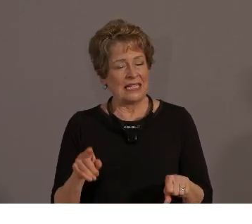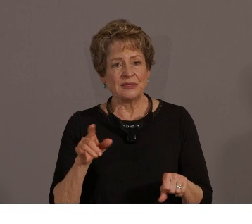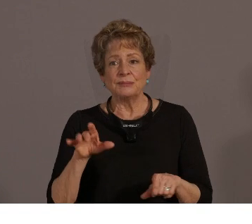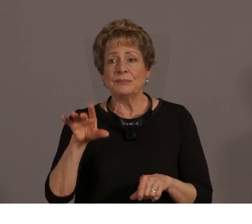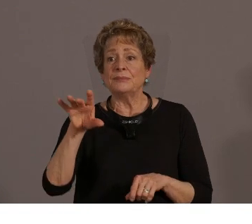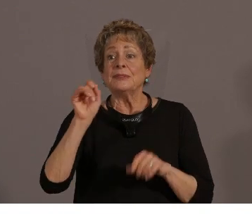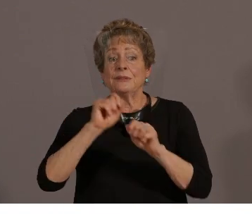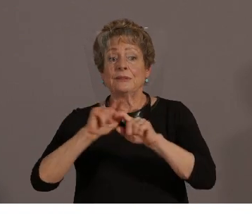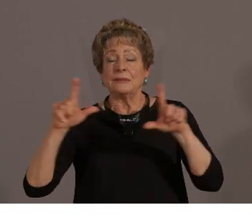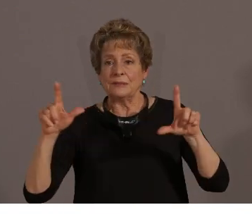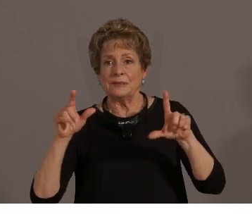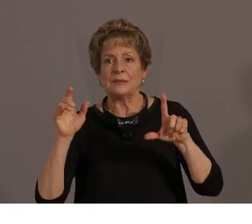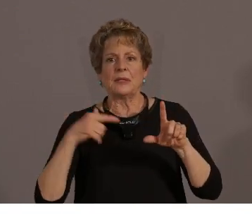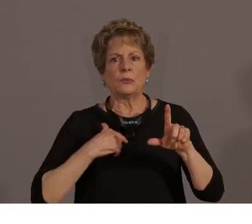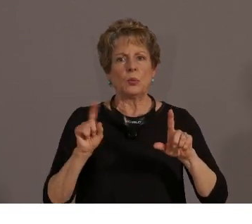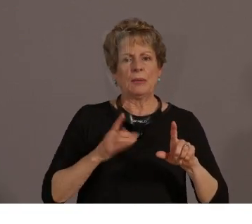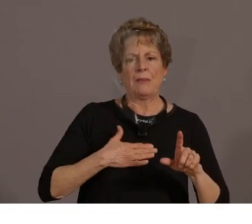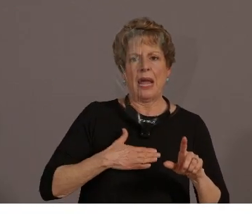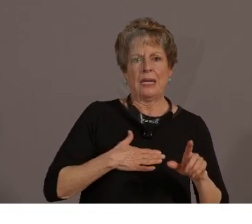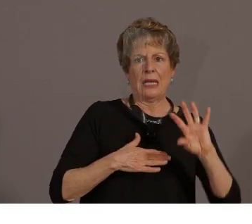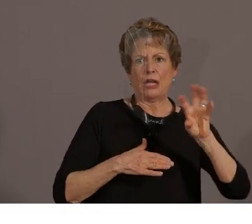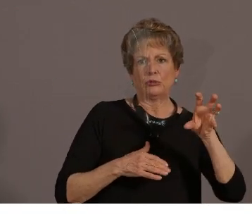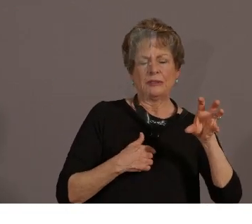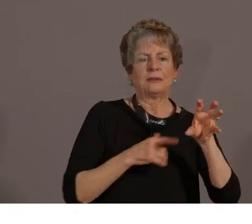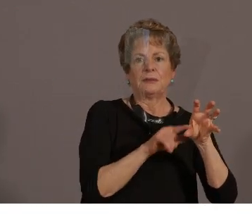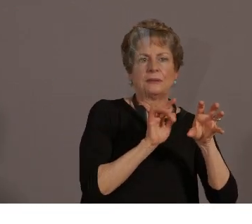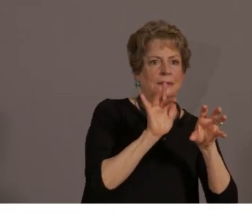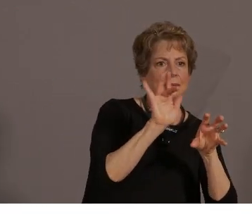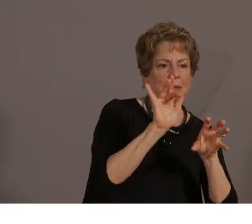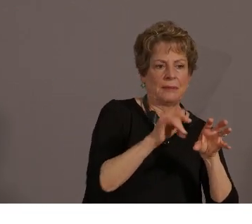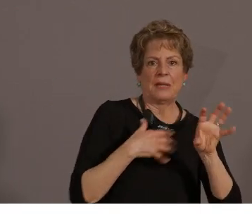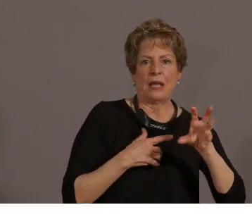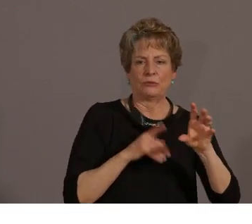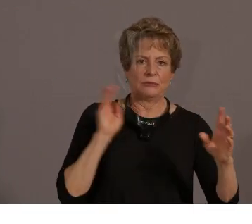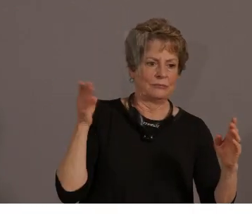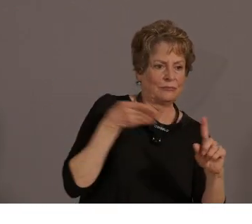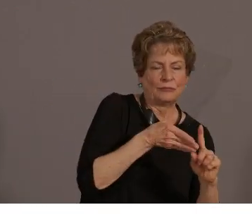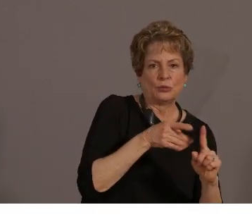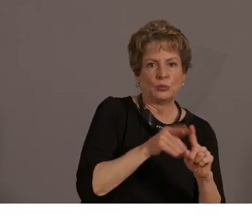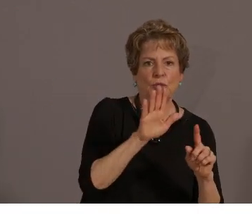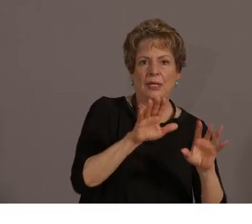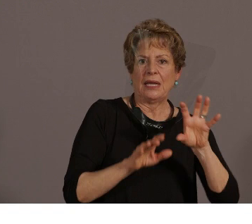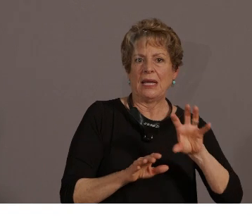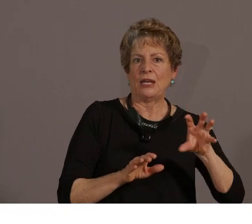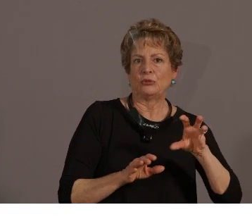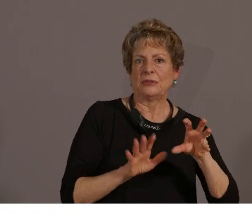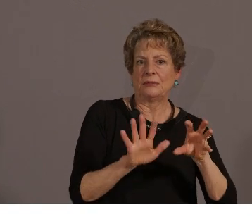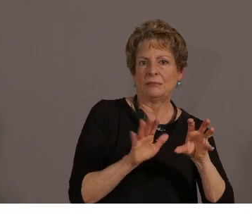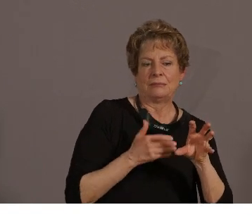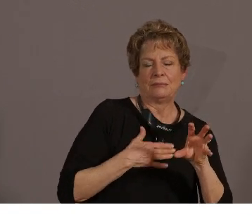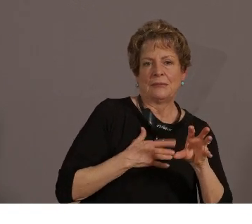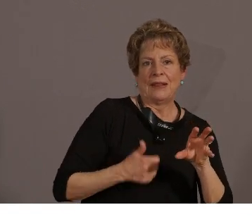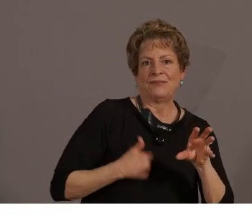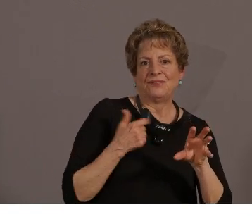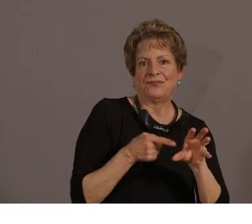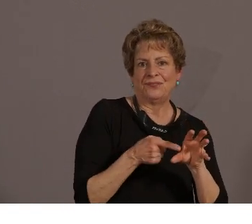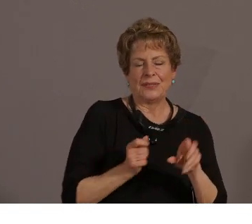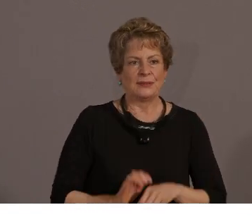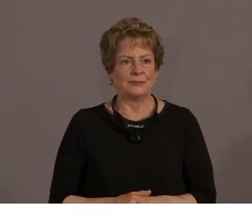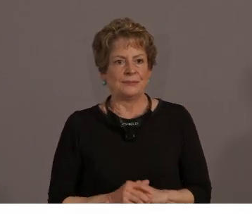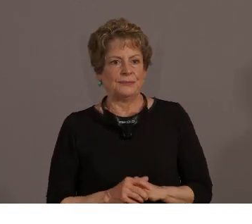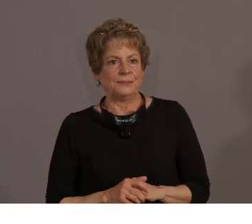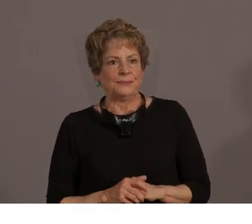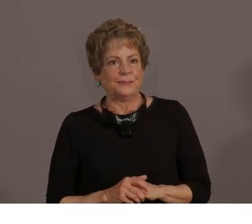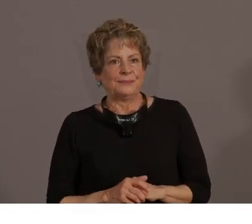information, you can go directly to that. Now, we've shown you today's vaccination